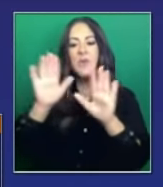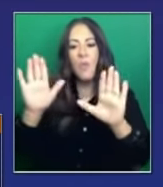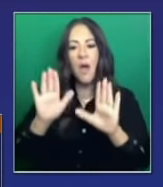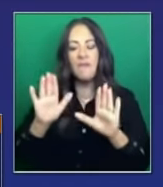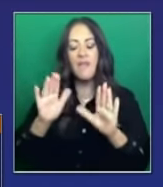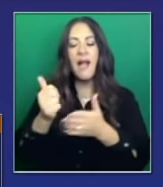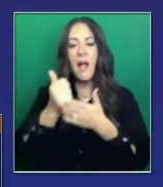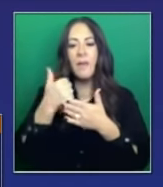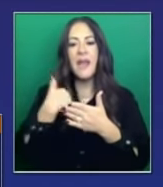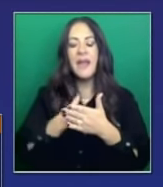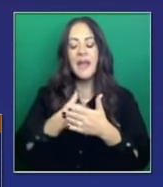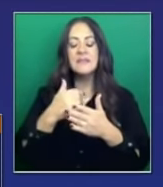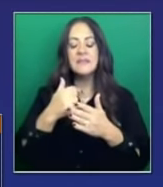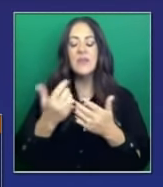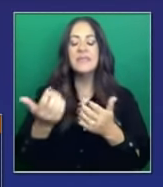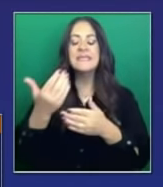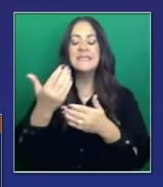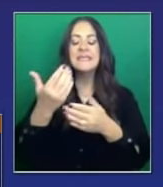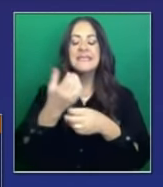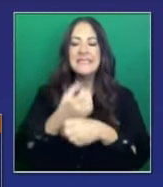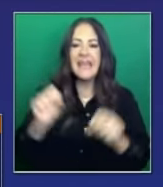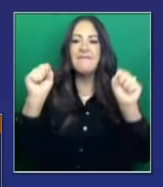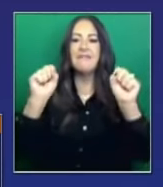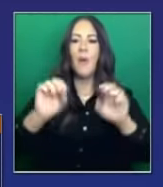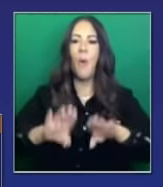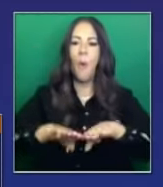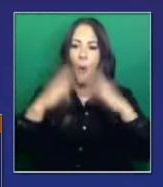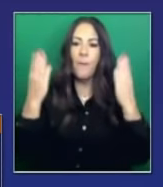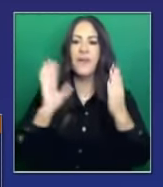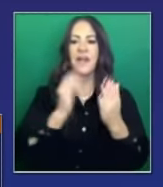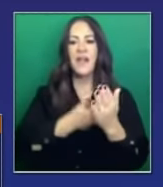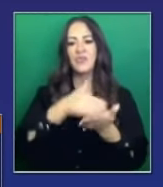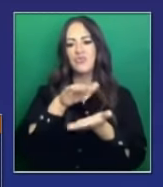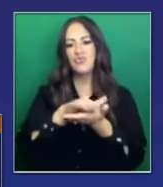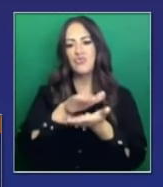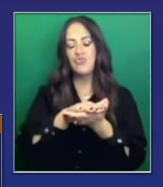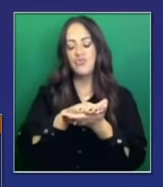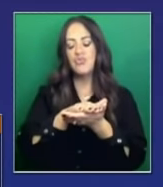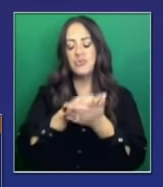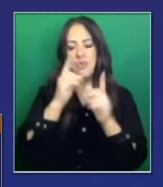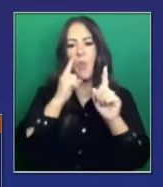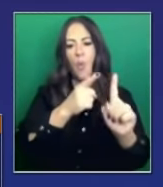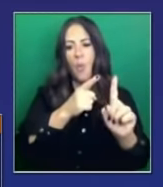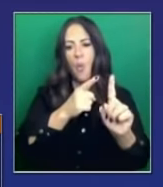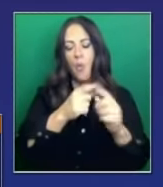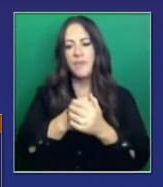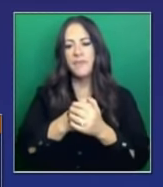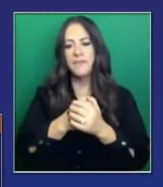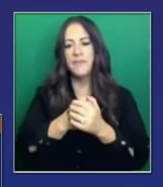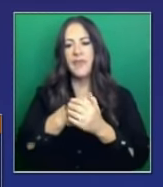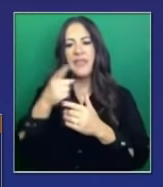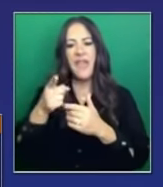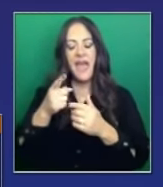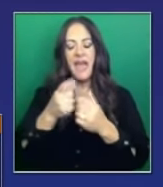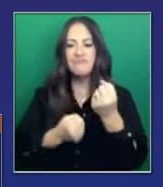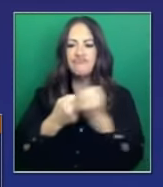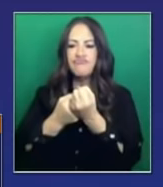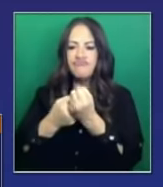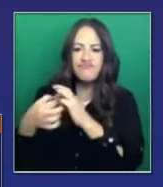and also to the cause that has united all of us, and that is the cause of keeping our